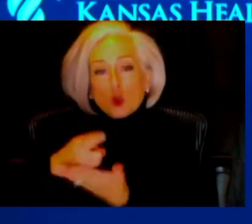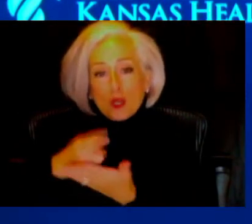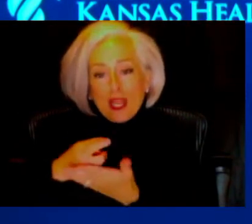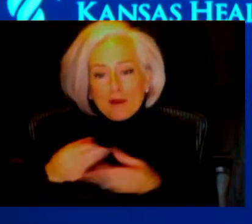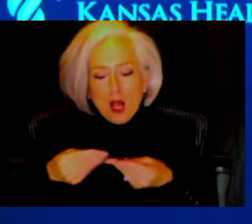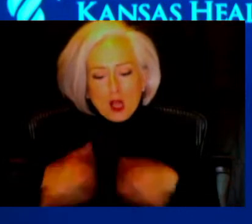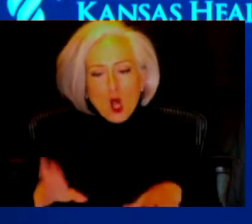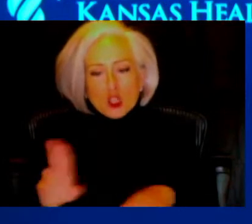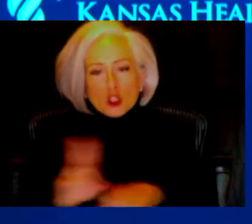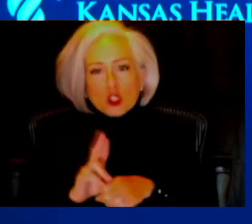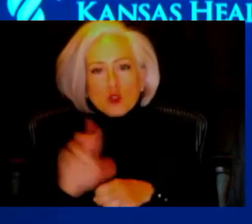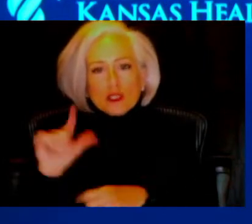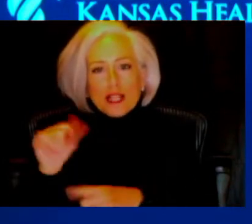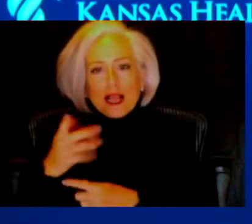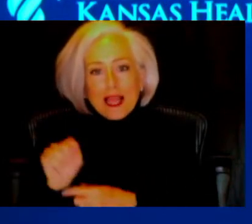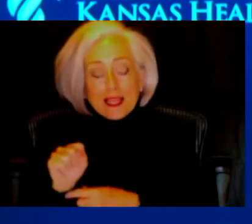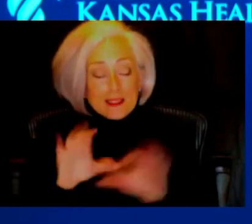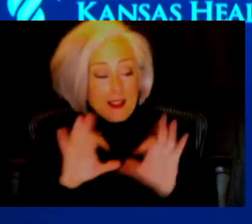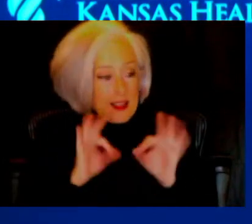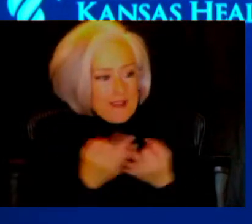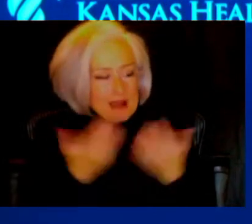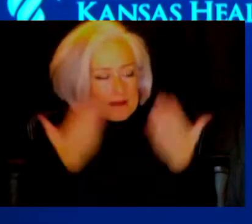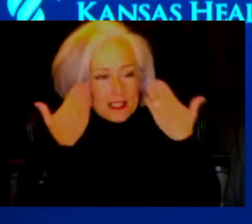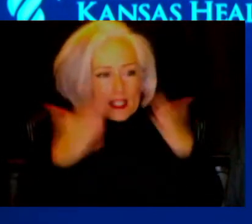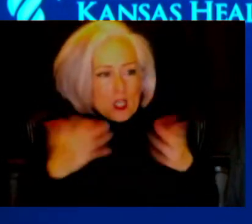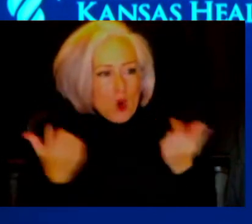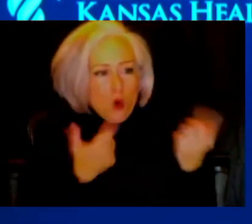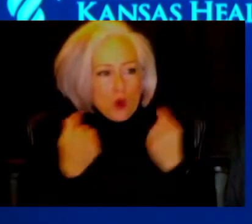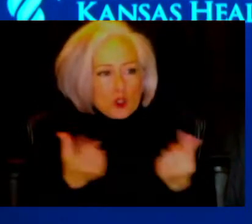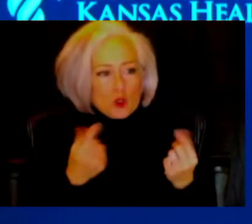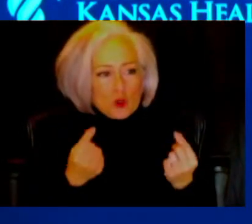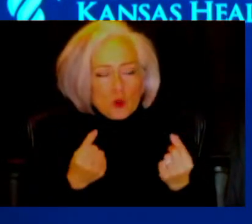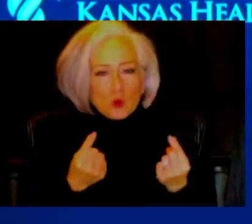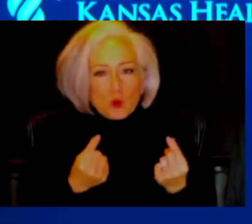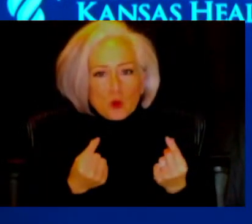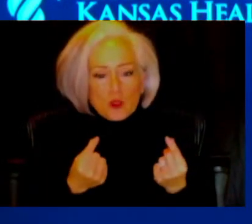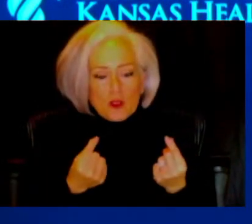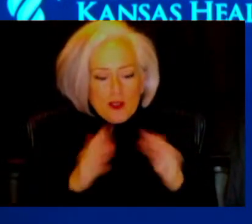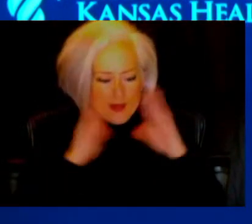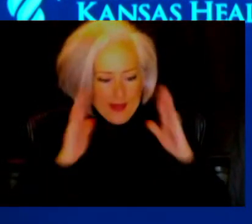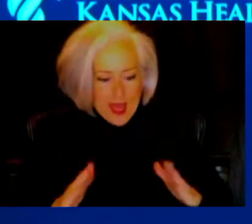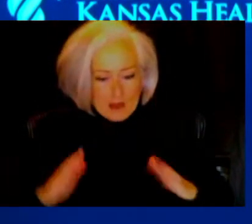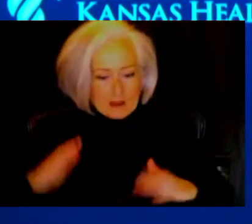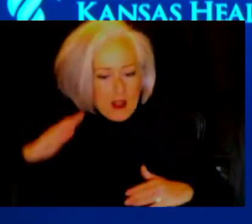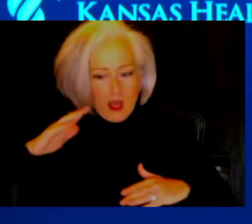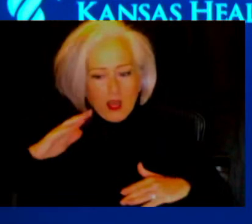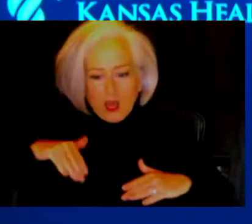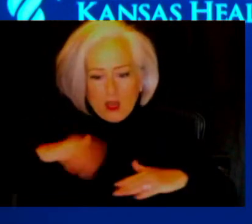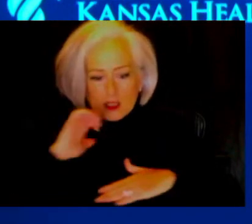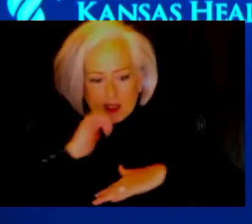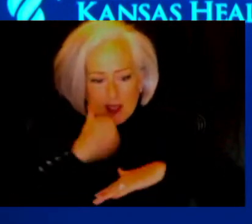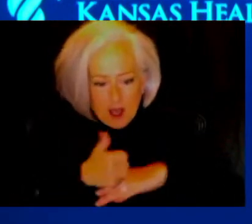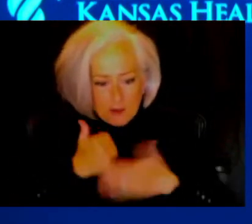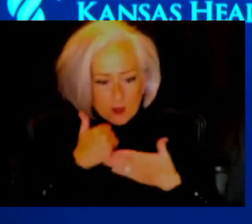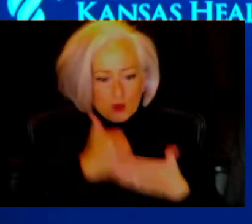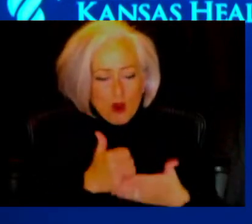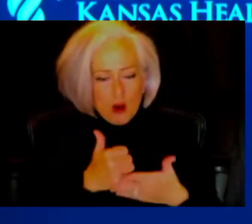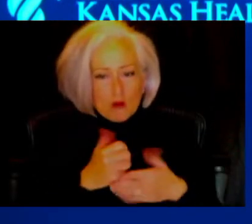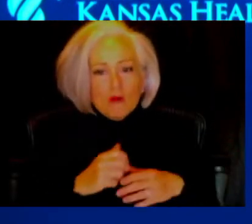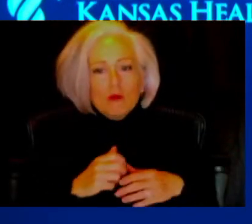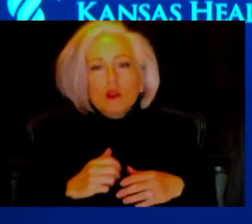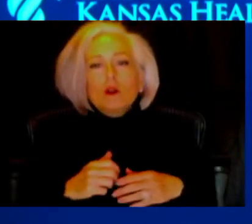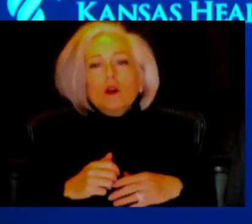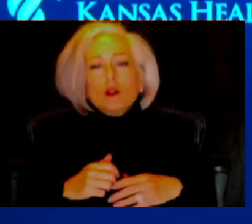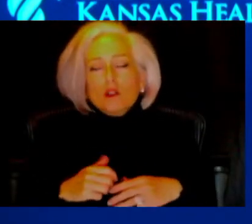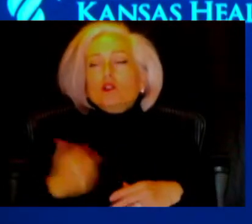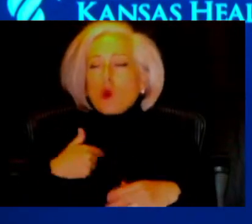was like, what do we do? How do we, our house isn't even set up for this. And so we were able to get in touch